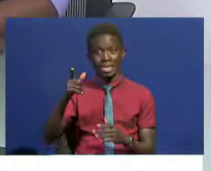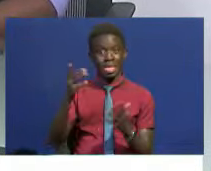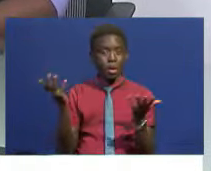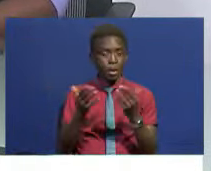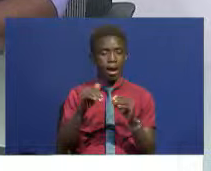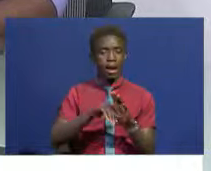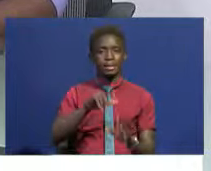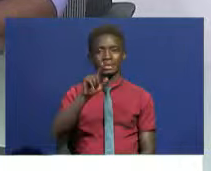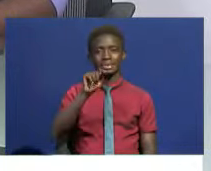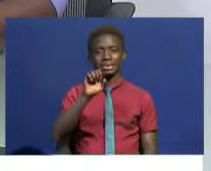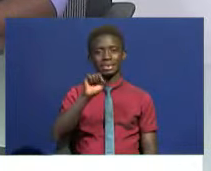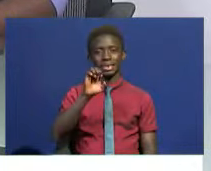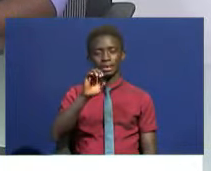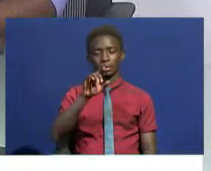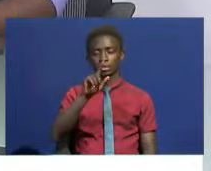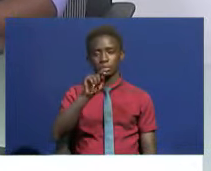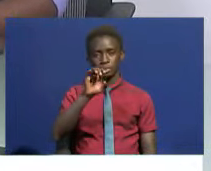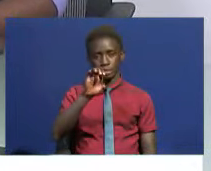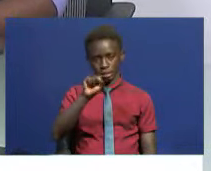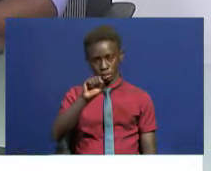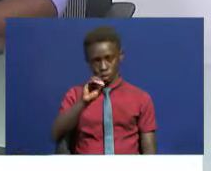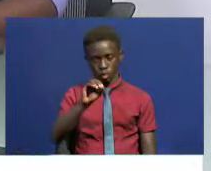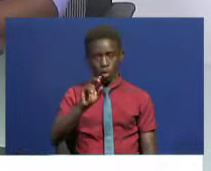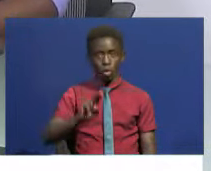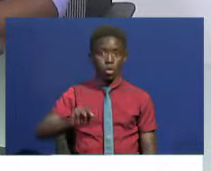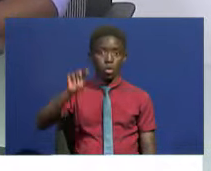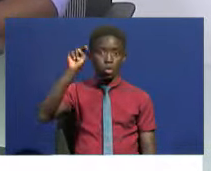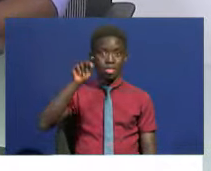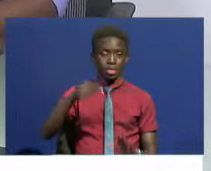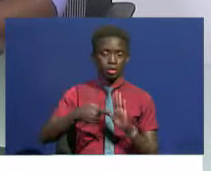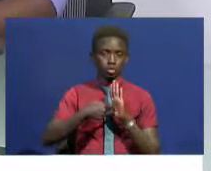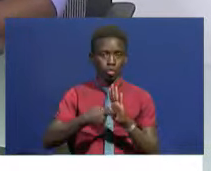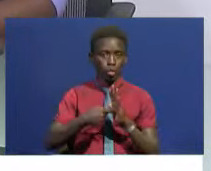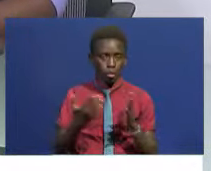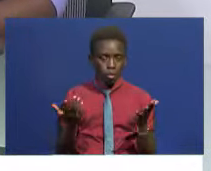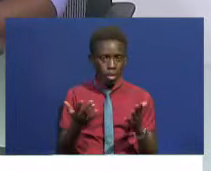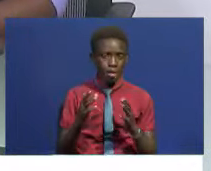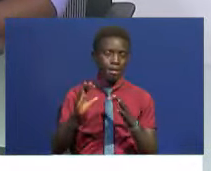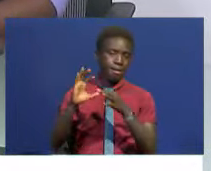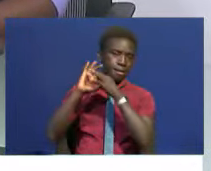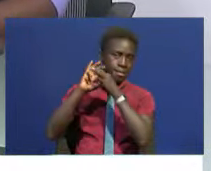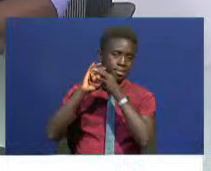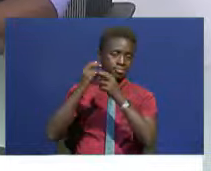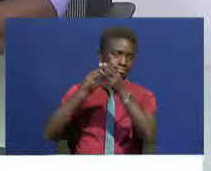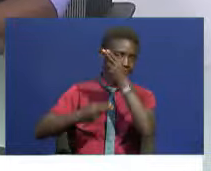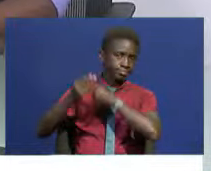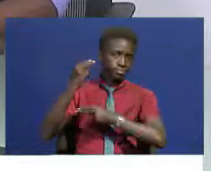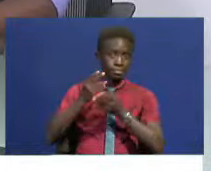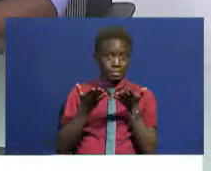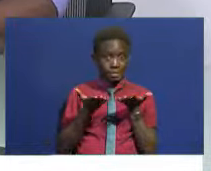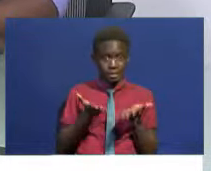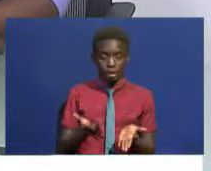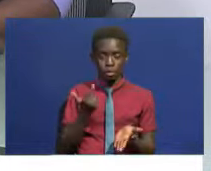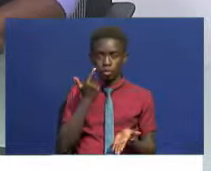rare glimpse into ancient human history and culture. Join us as we explore the monument, home to